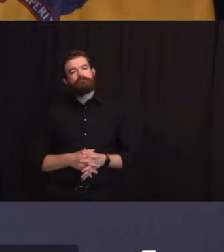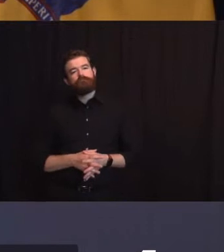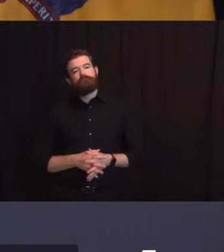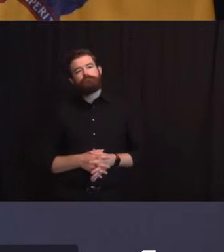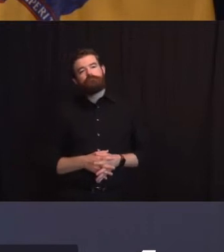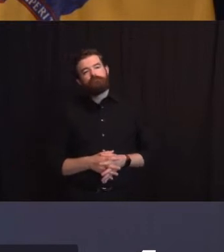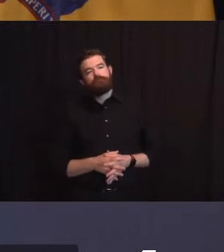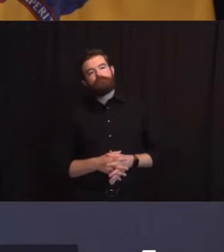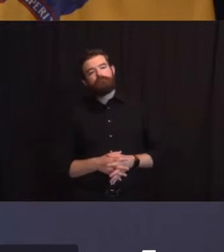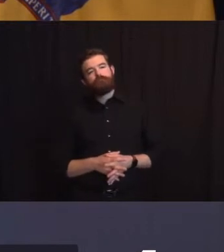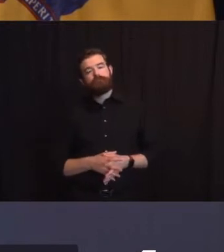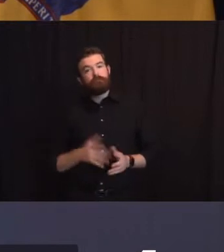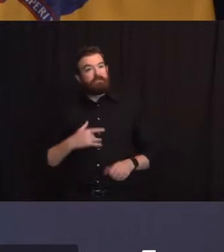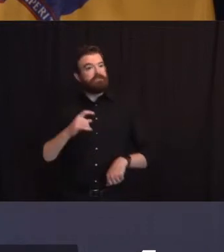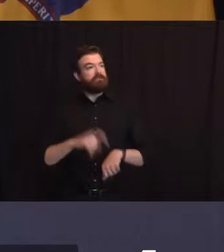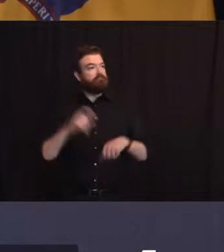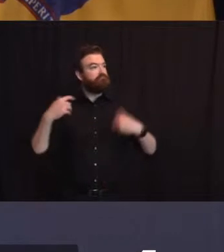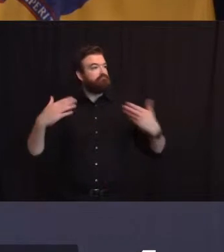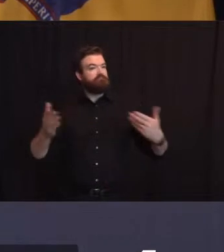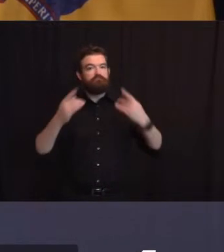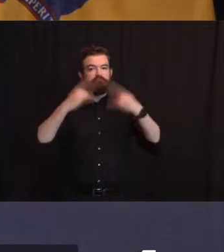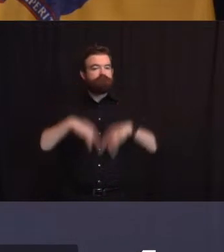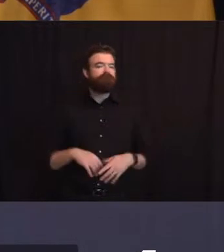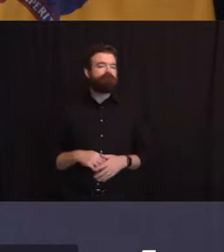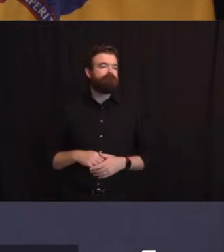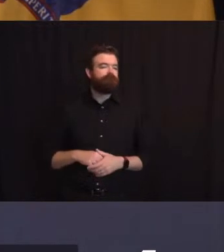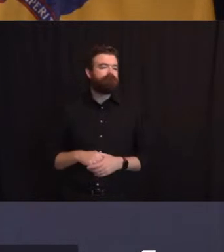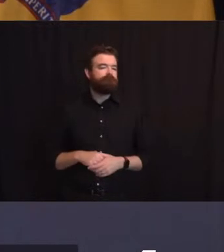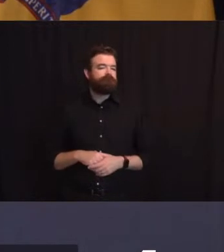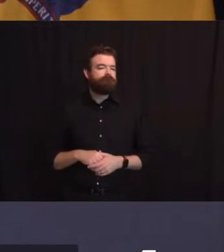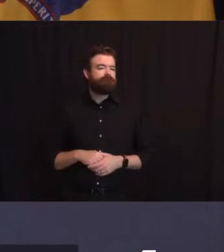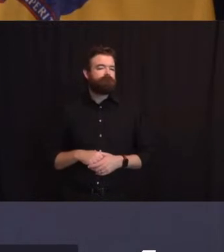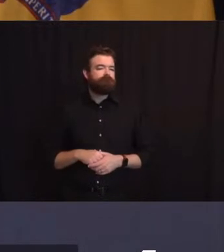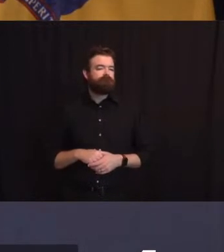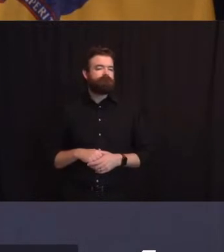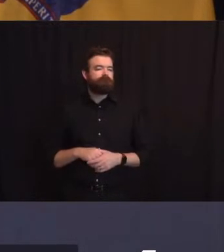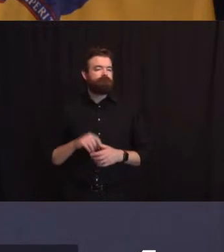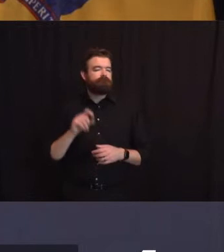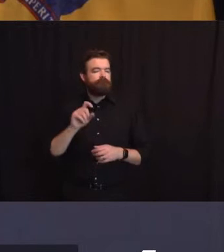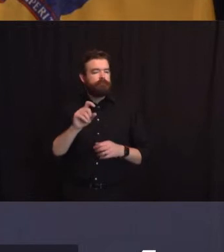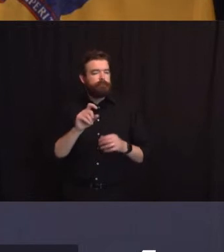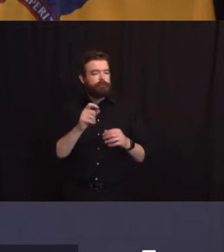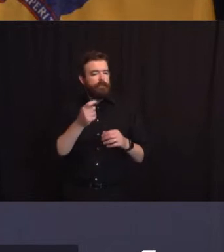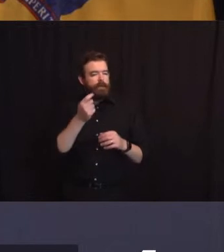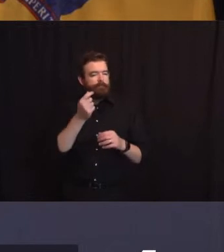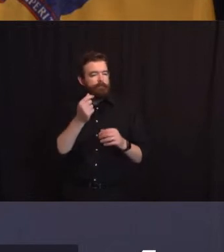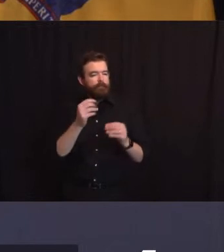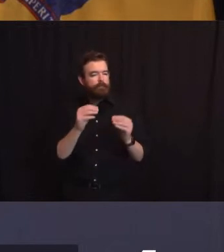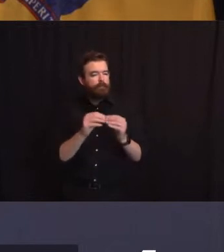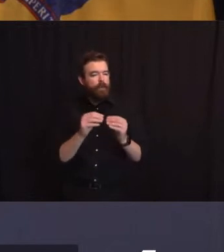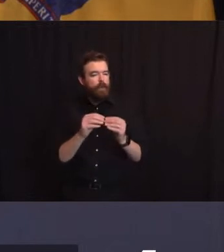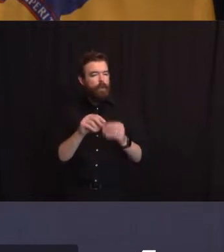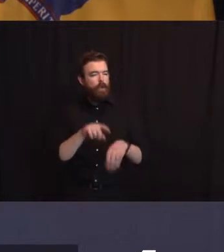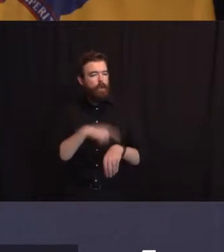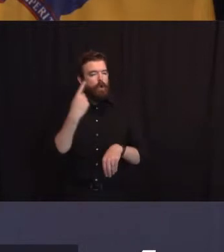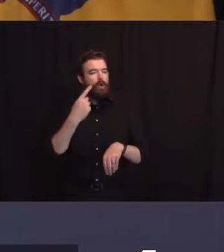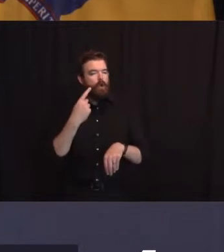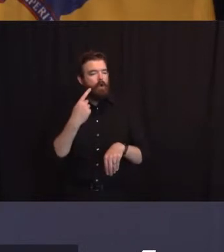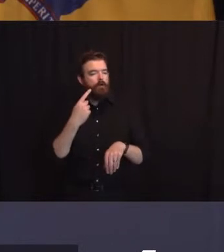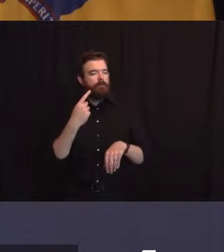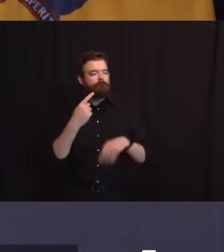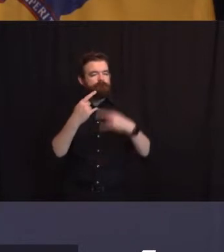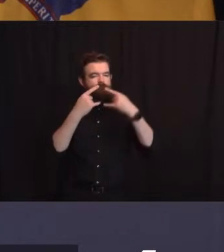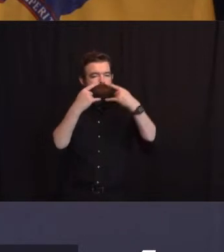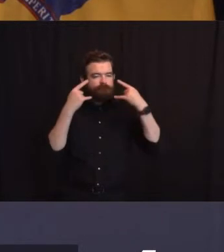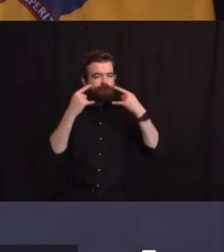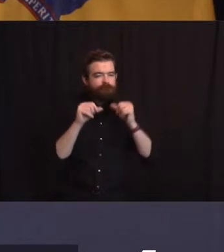these are my words, gets you from the gal or the guy at the front of the hardware store having to figure